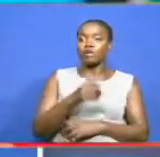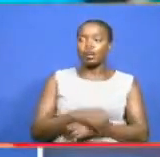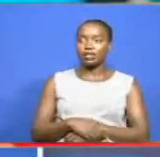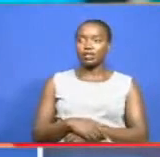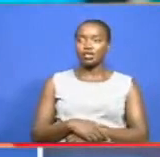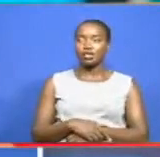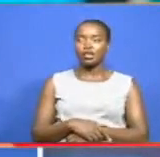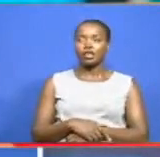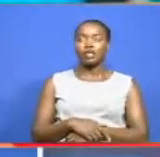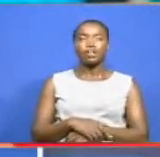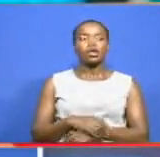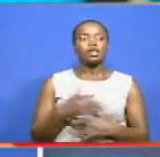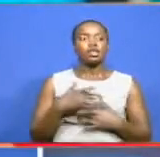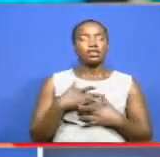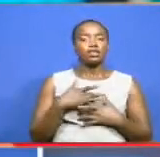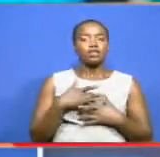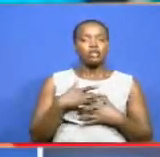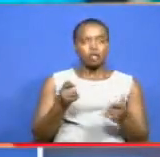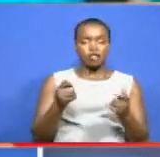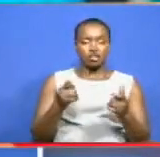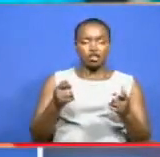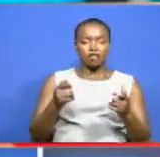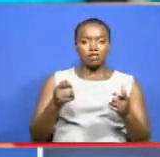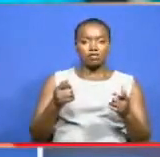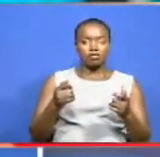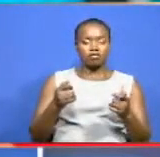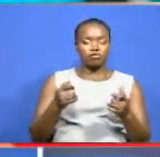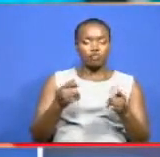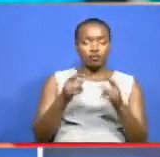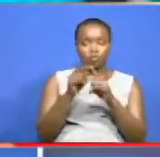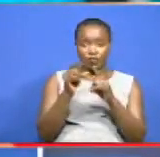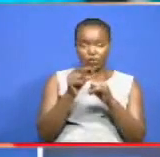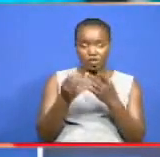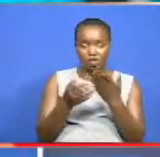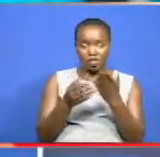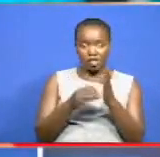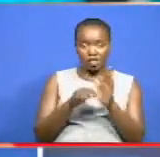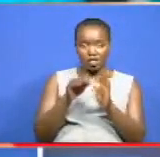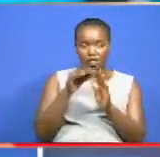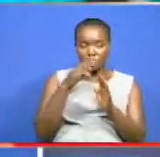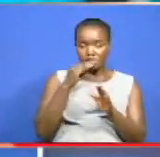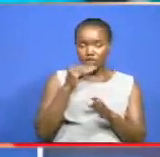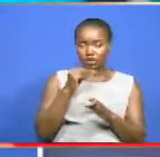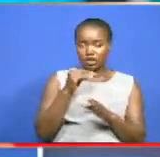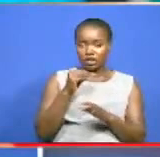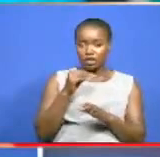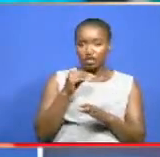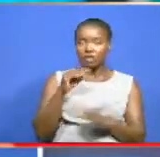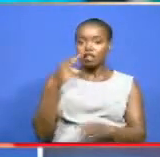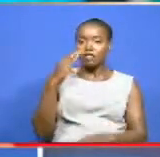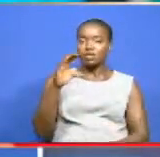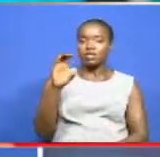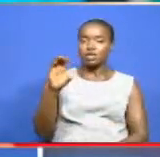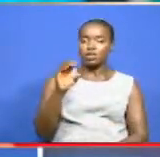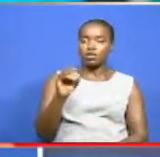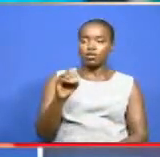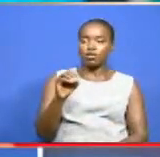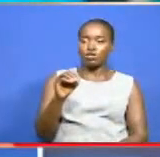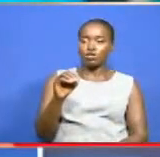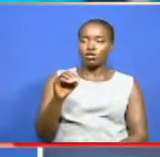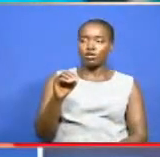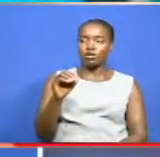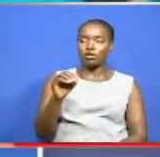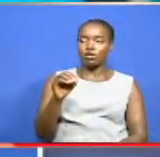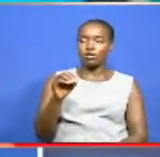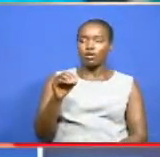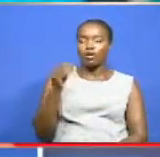Indeed, that's a very interesting clarion call there. We have been speaking to Jacqueline Mugeni, who is the CEO of the Council of Governors,